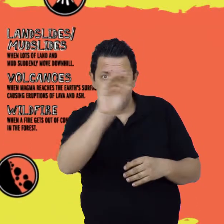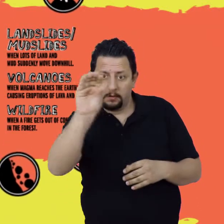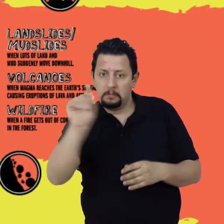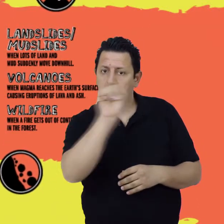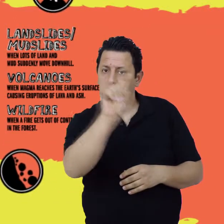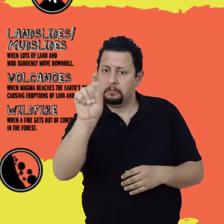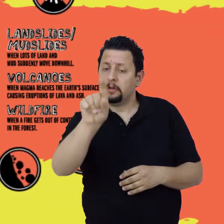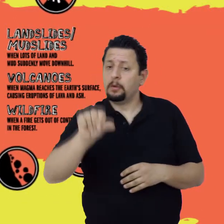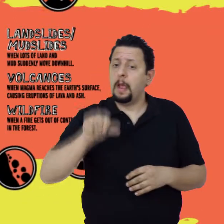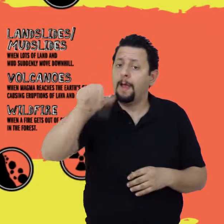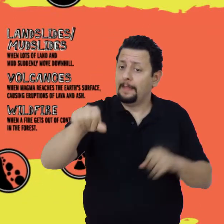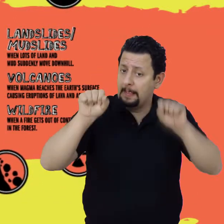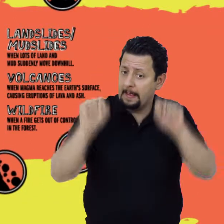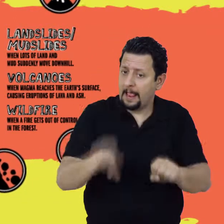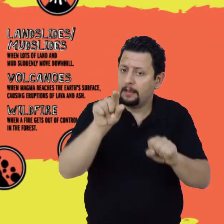a human-made hazard.